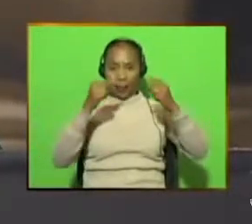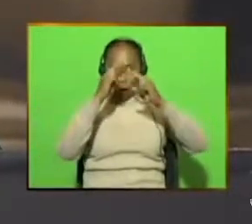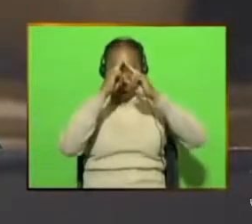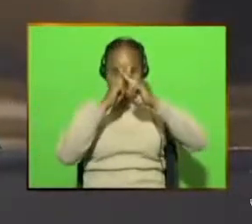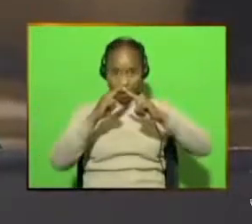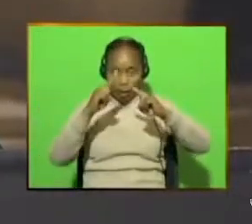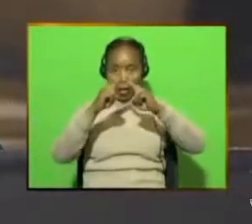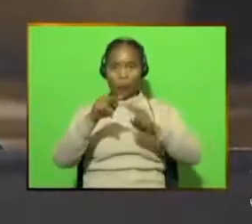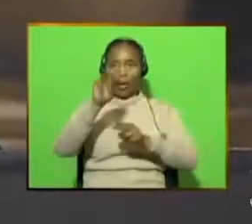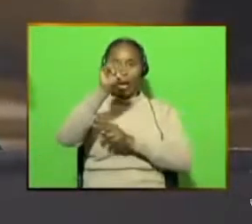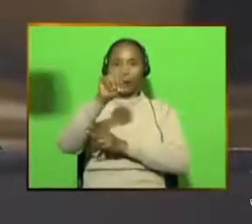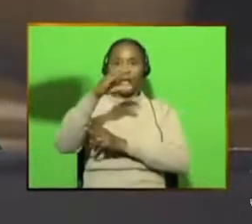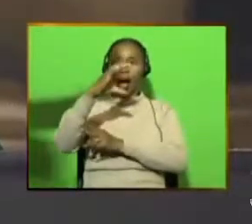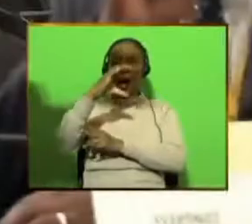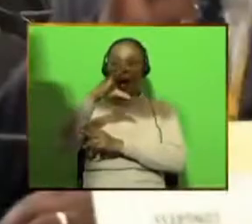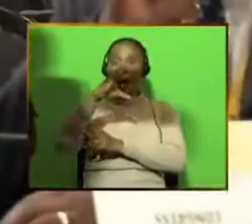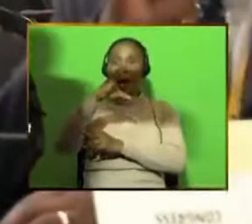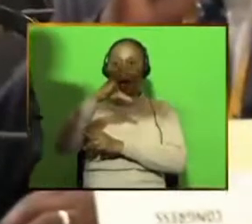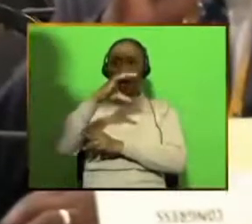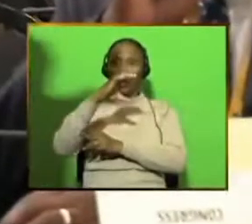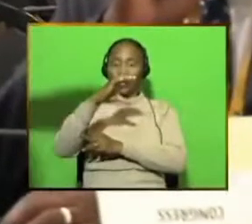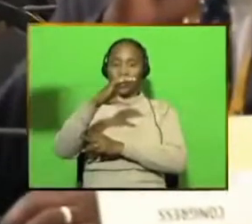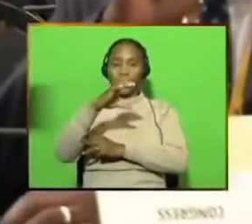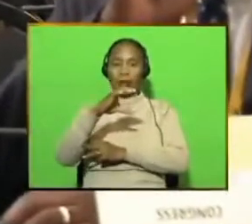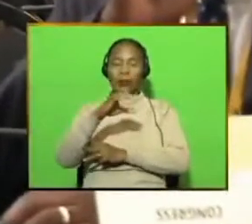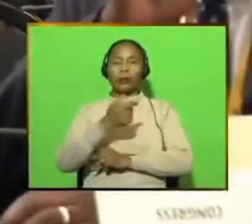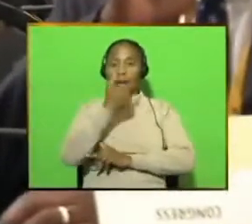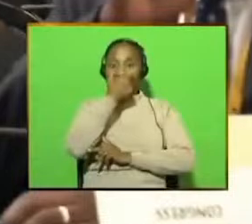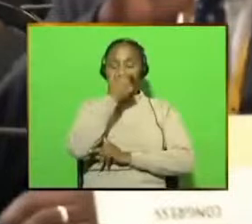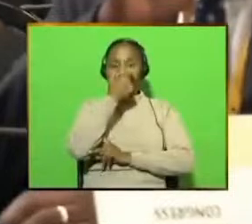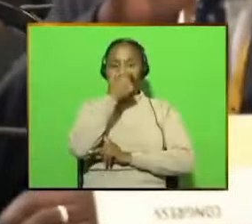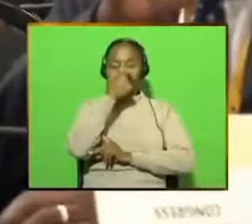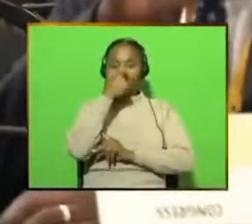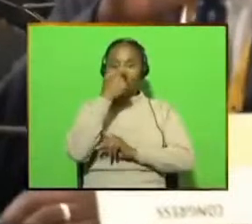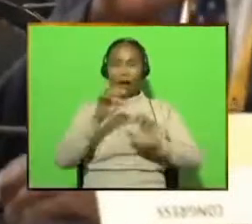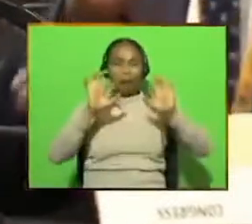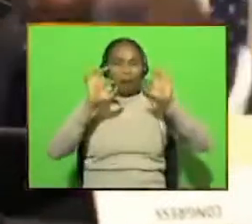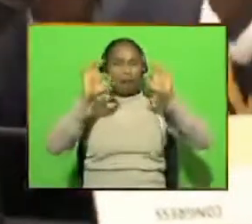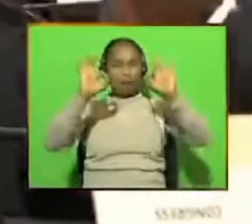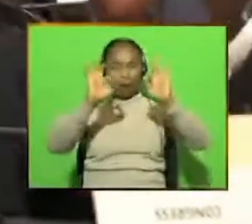Honorable MC Ramaphosa duly elected President